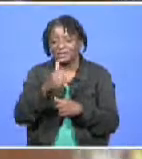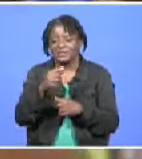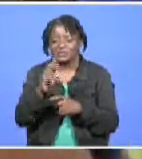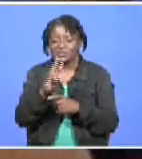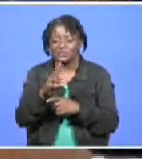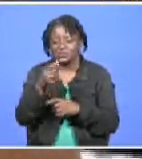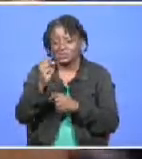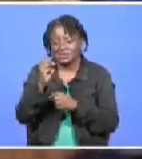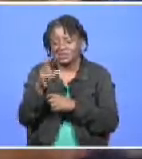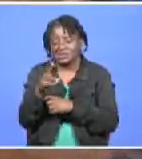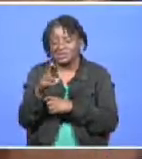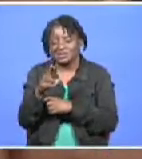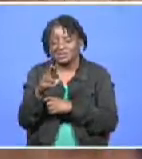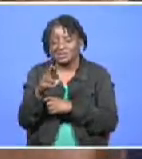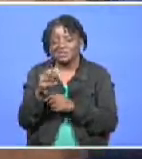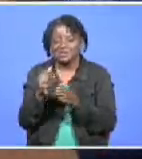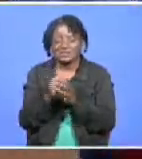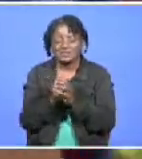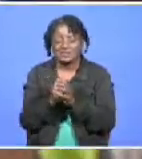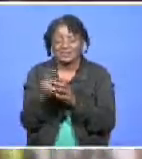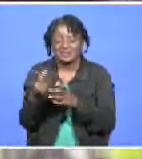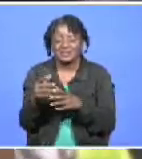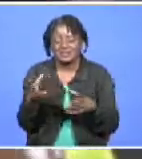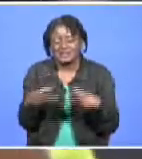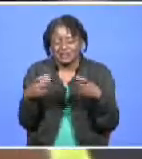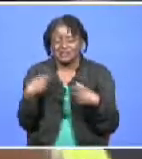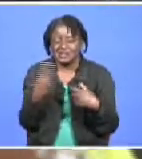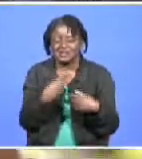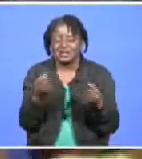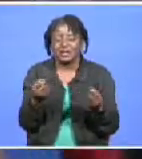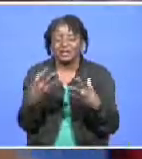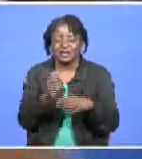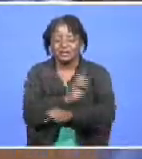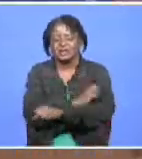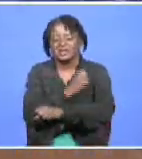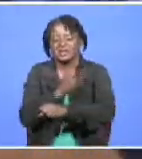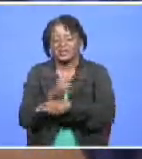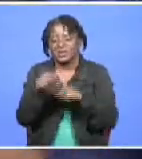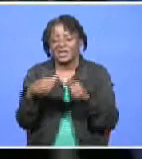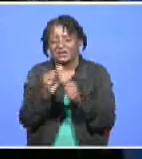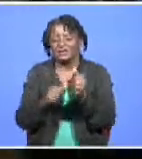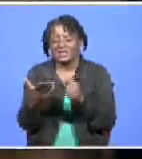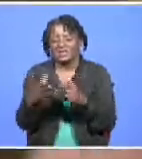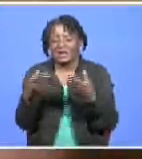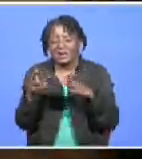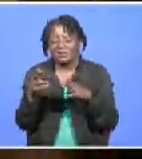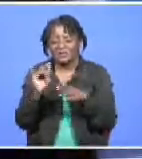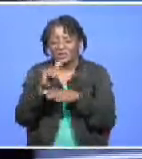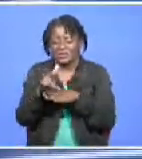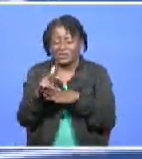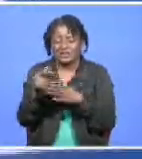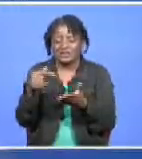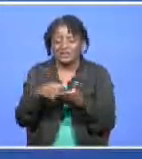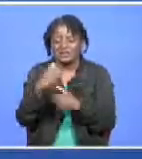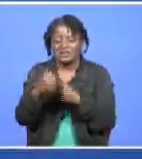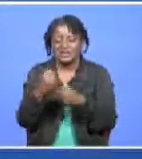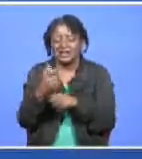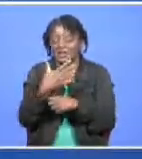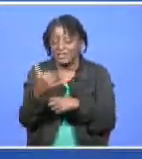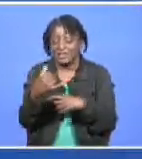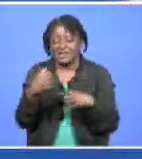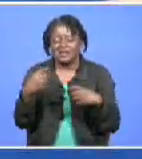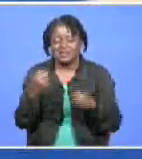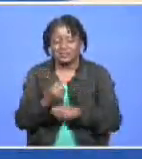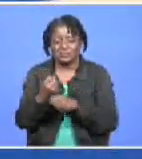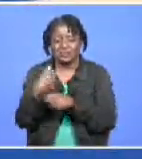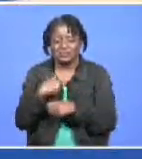giving us energy. Keep on provided a spark for us, you know, it's a team effort. You know, when everything happened early inside the year, you know, they had my back, and I just wanted to